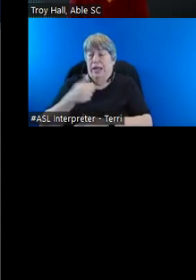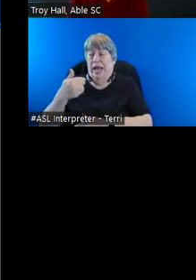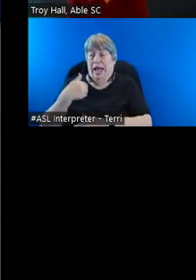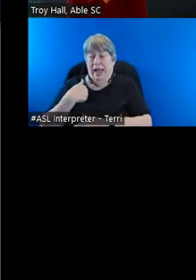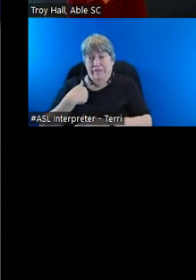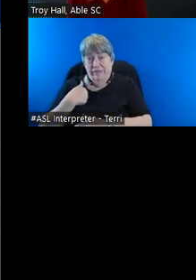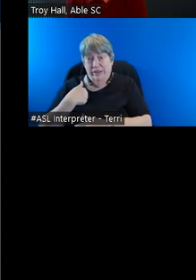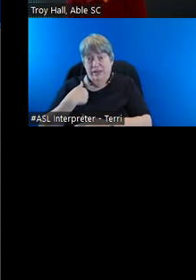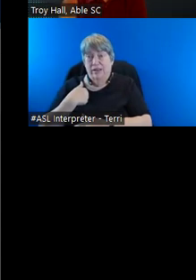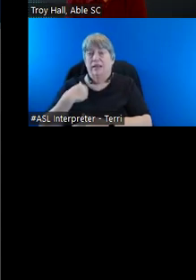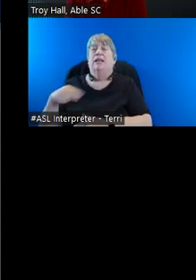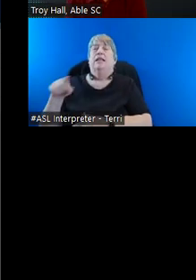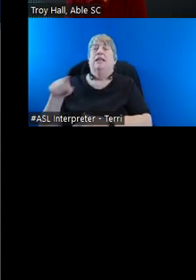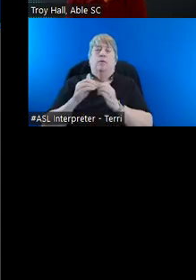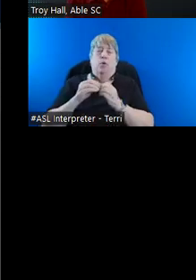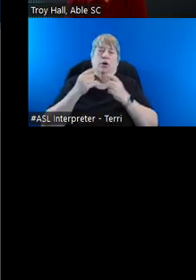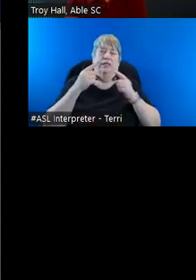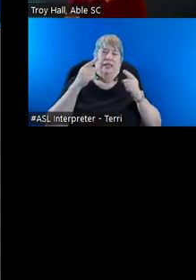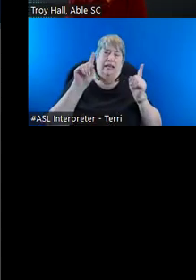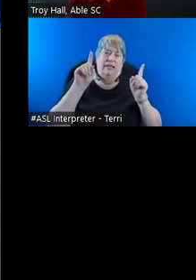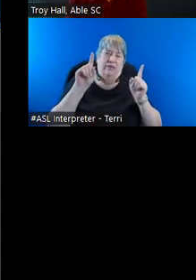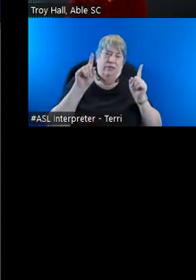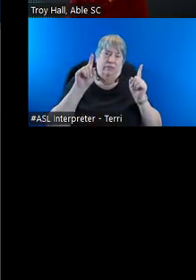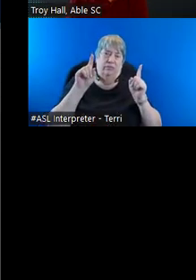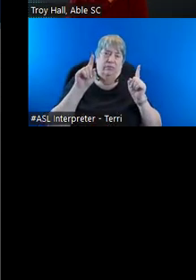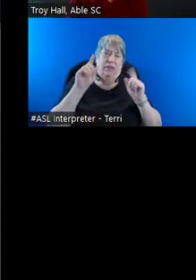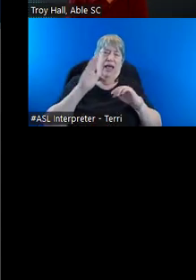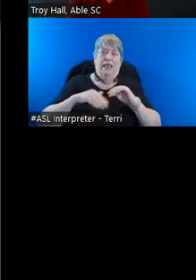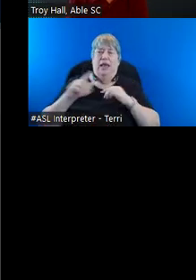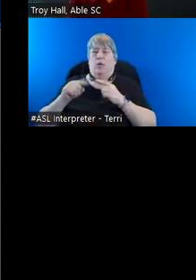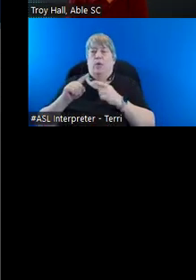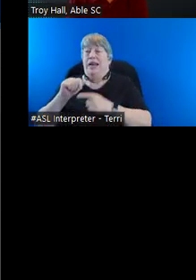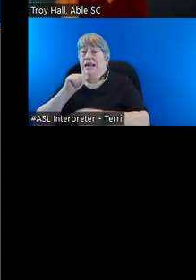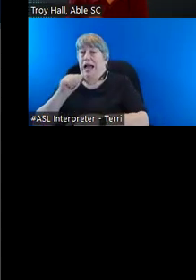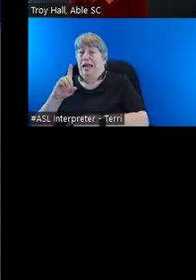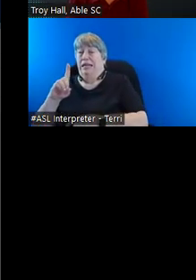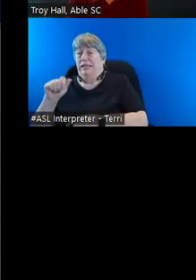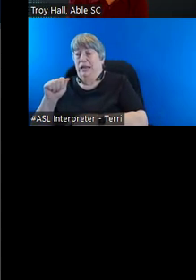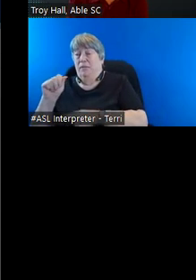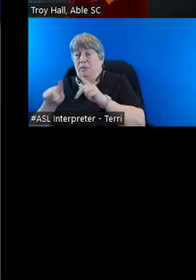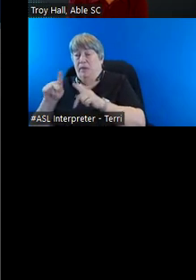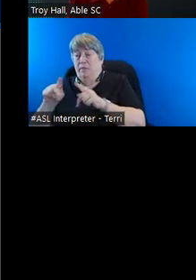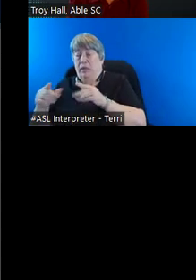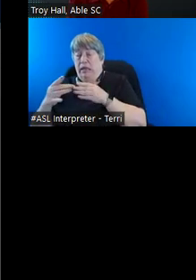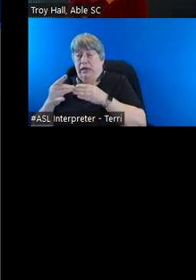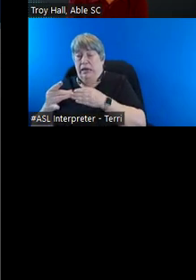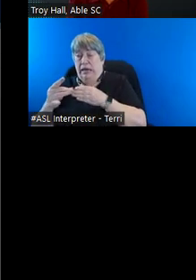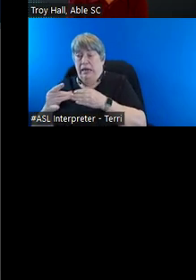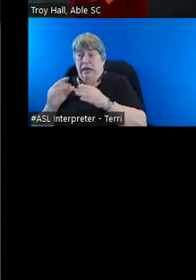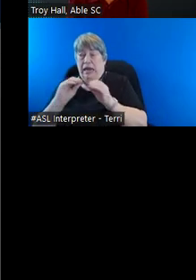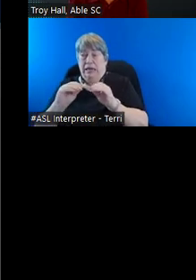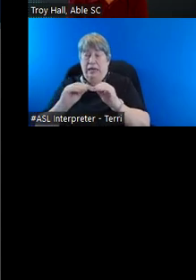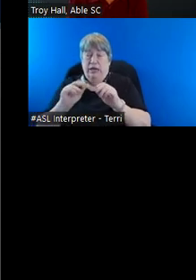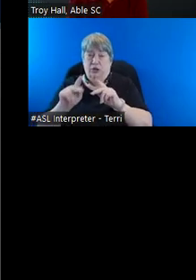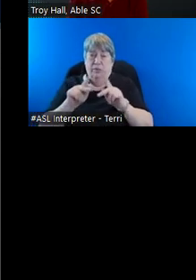more successful than when non-disabled people teach people with disabilities, right? And we just talked about why. We talked about the power